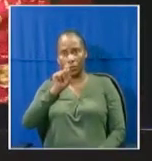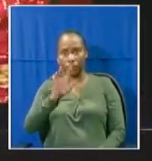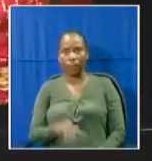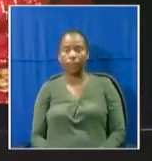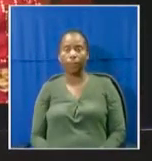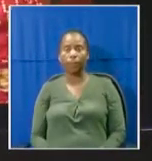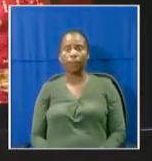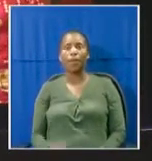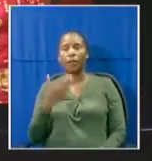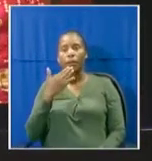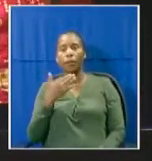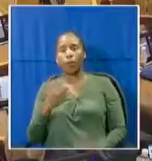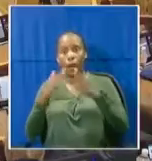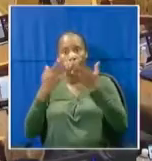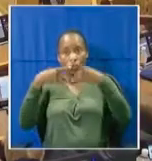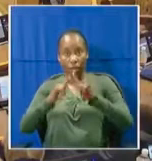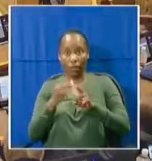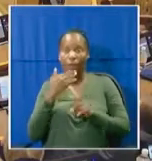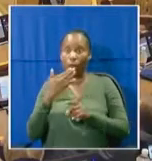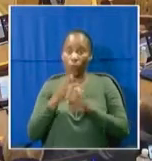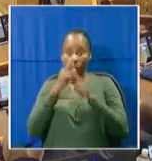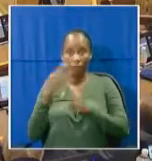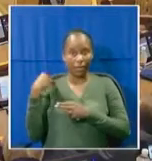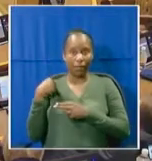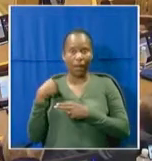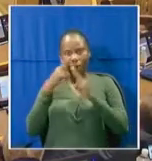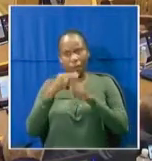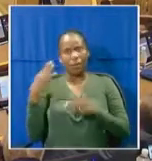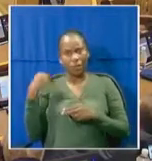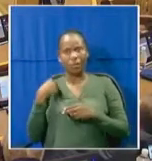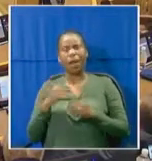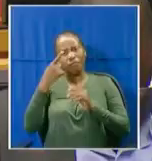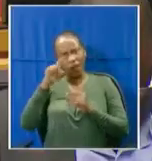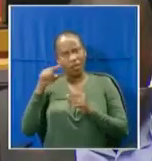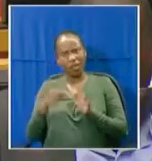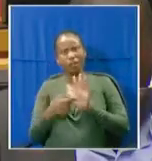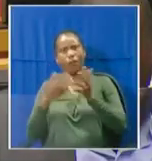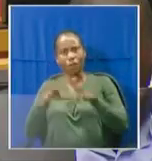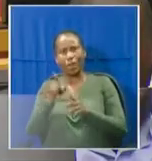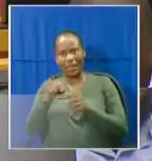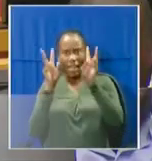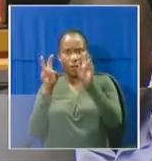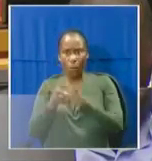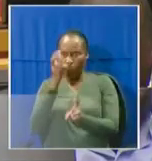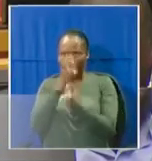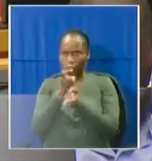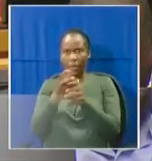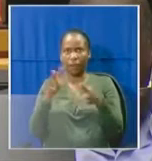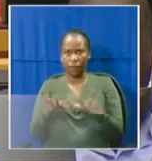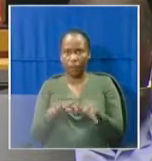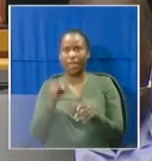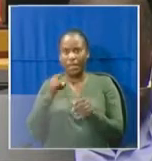Thank you, House Chair. Thank you, Honourable Minister. Honourable Minister, you correctly indicate that this is a very complex issue with a culture